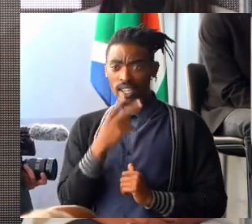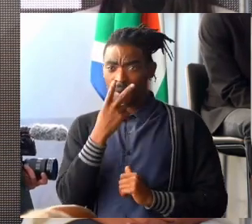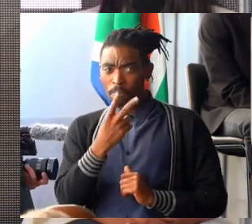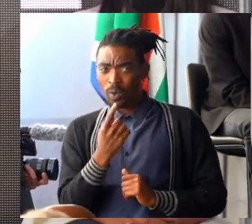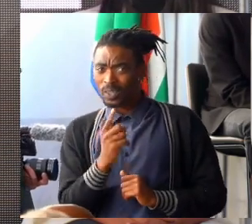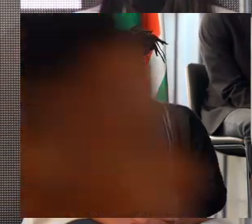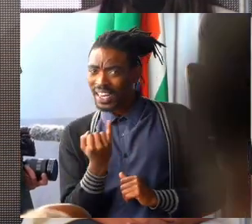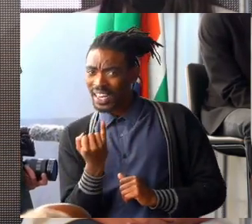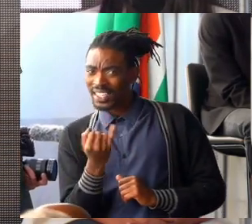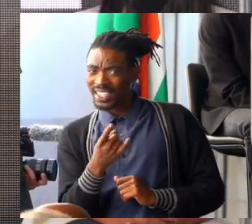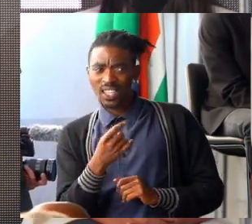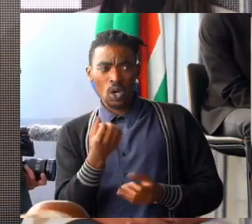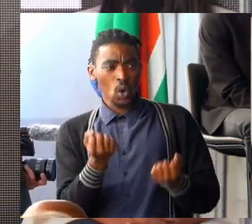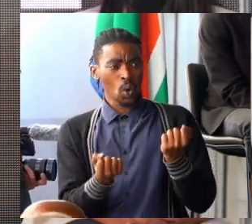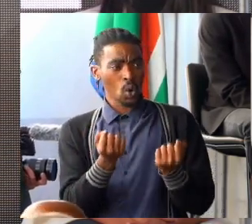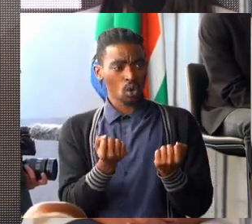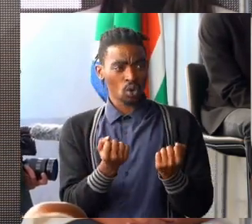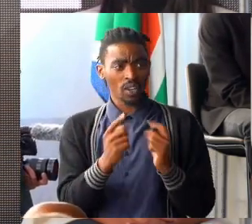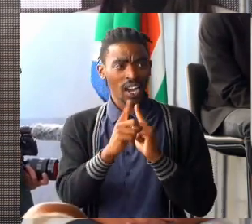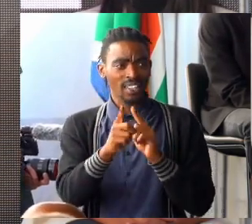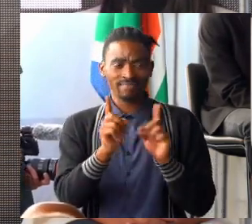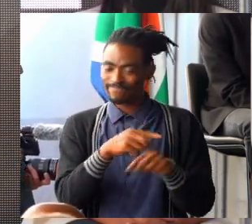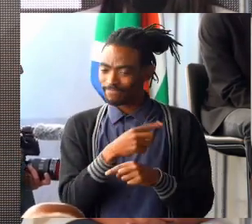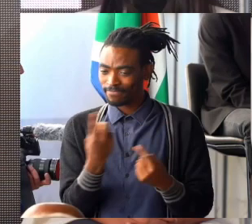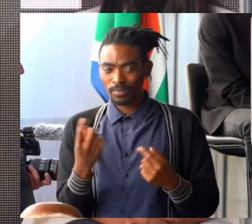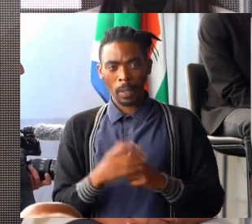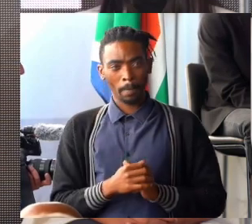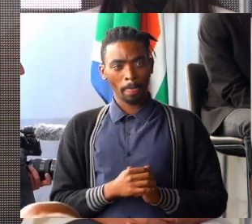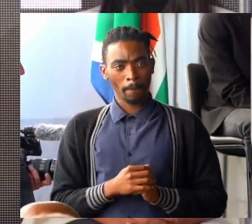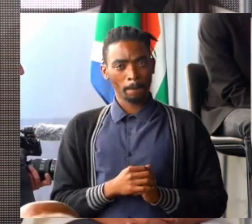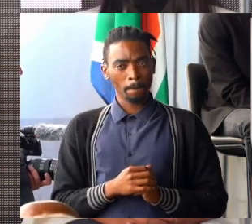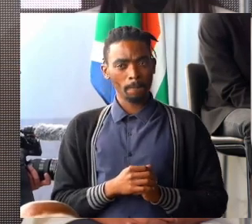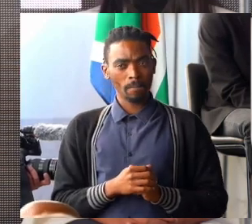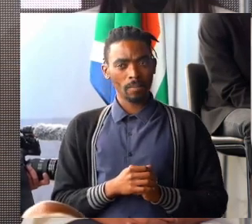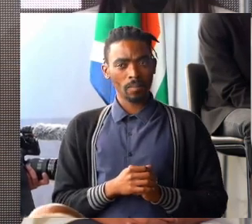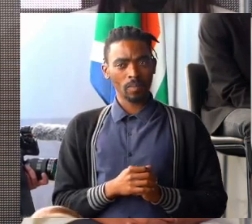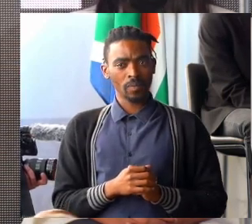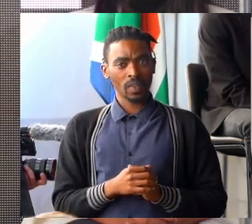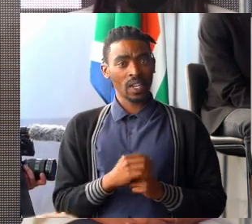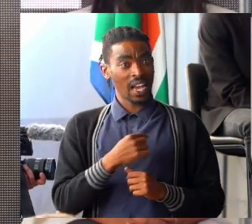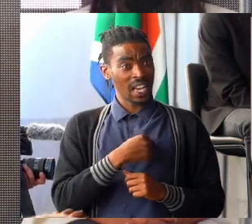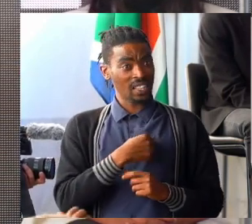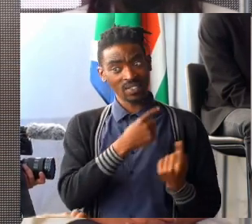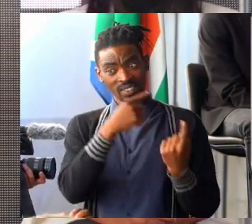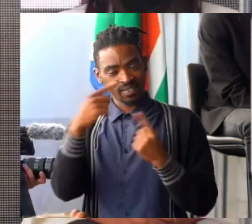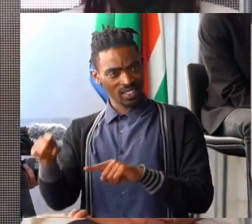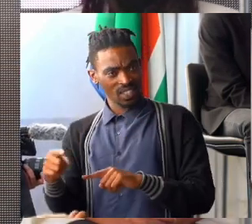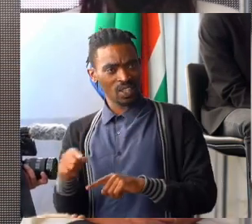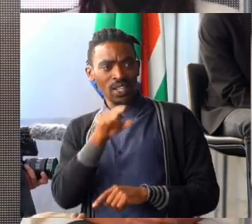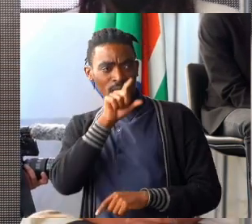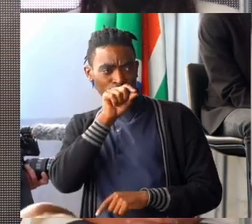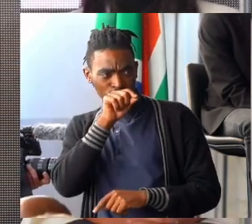have to answer in the courts, we will have to answer for what tweeting delivered.